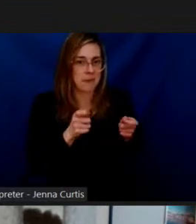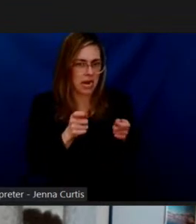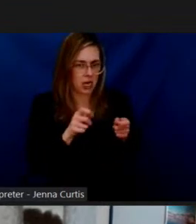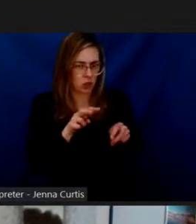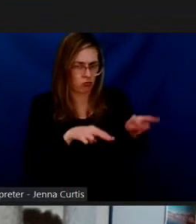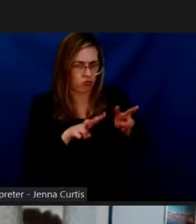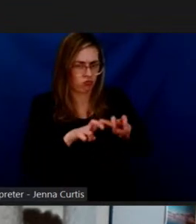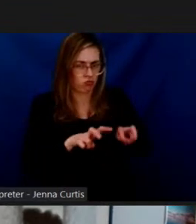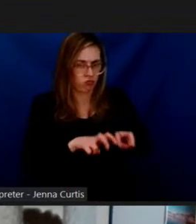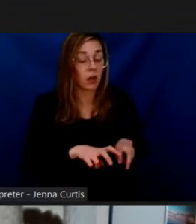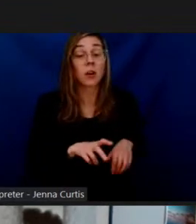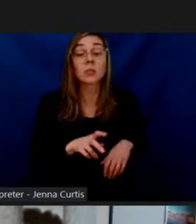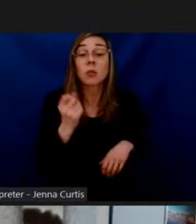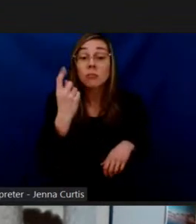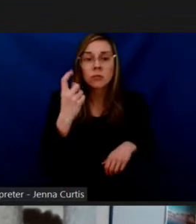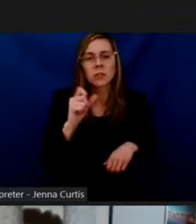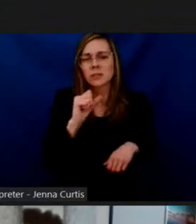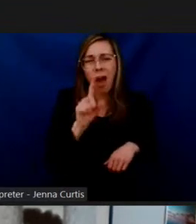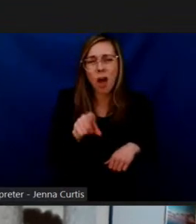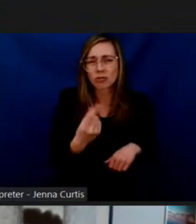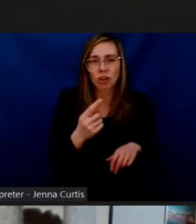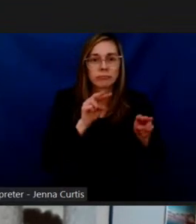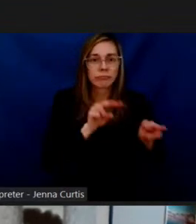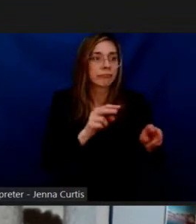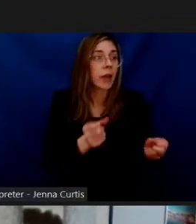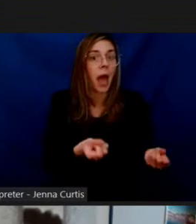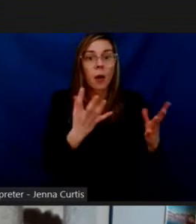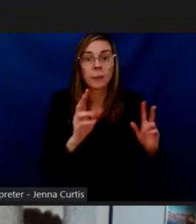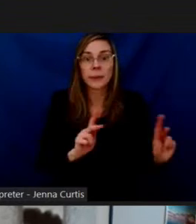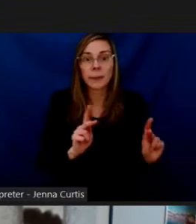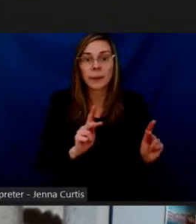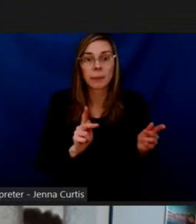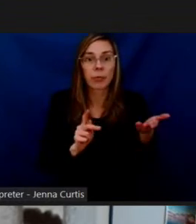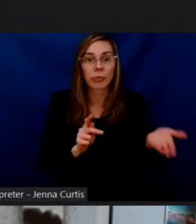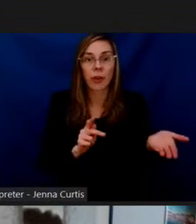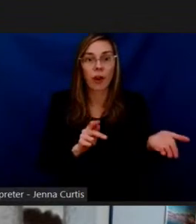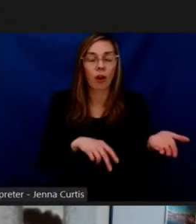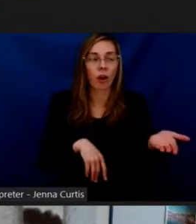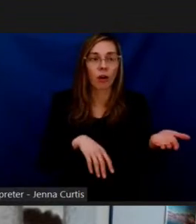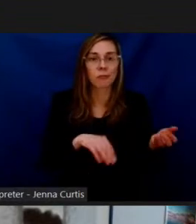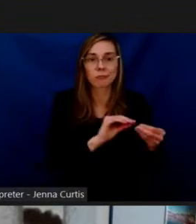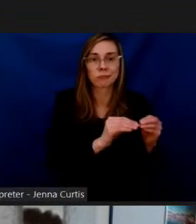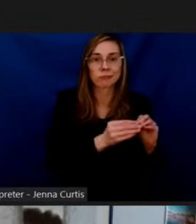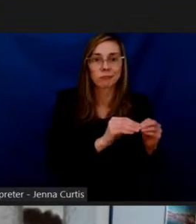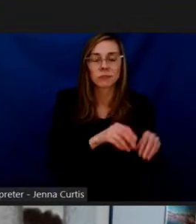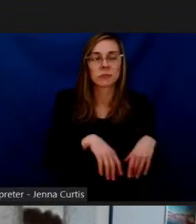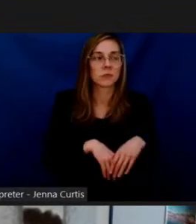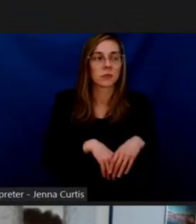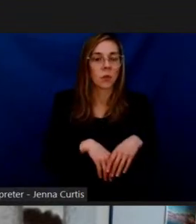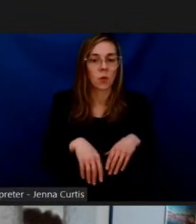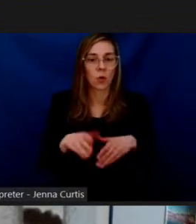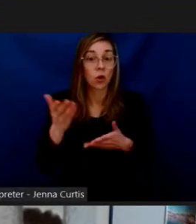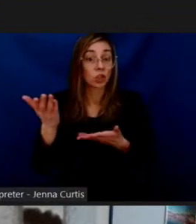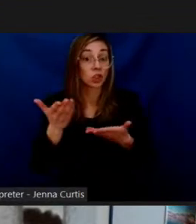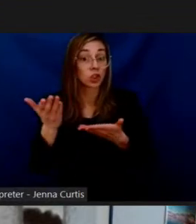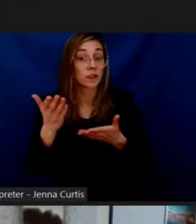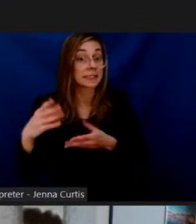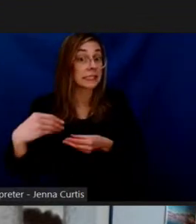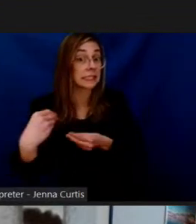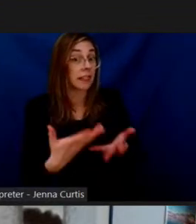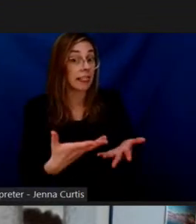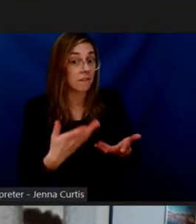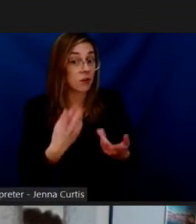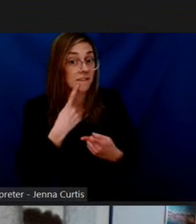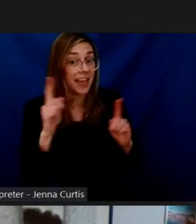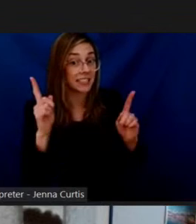what the occupancy rates are, how many people there are, what services are being delivered and how effectively, but